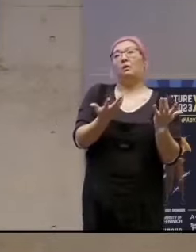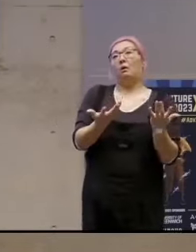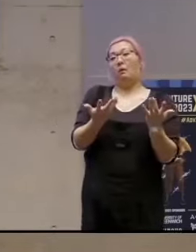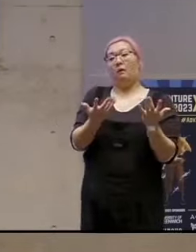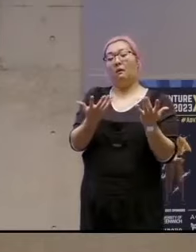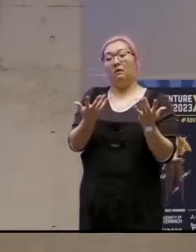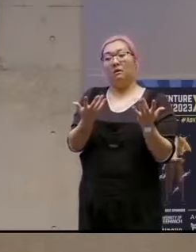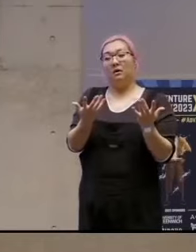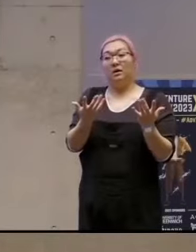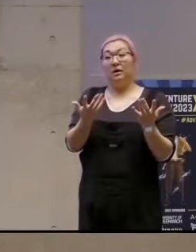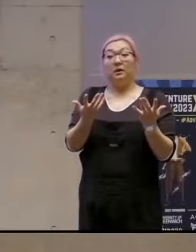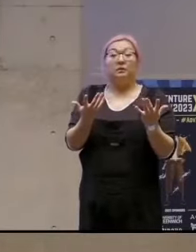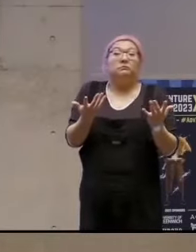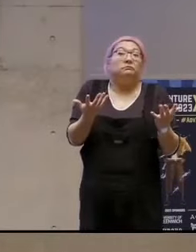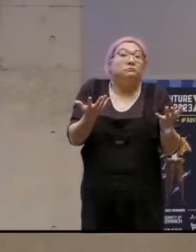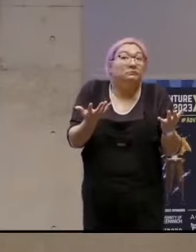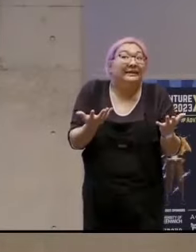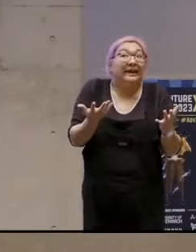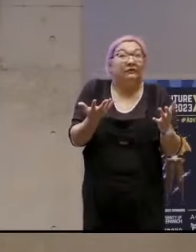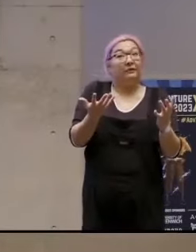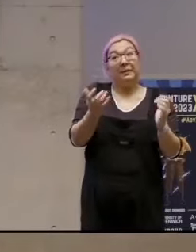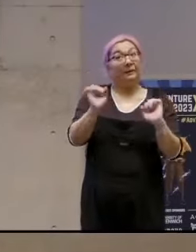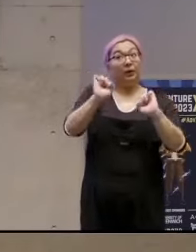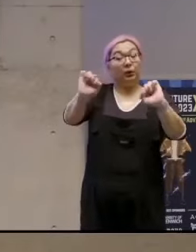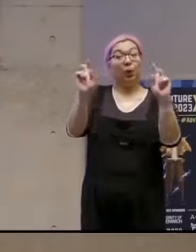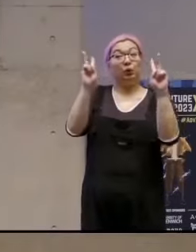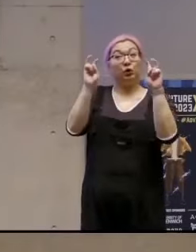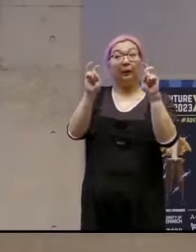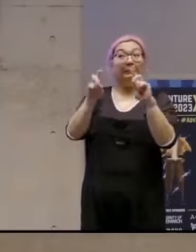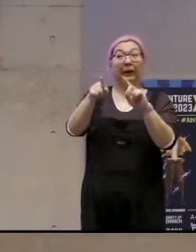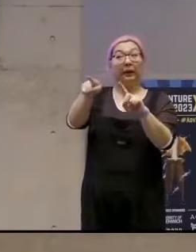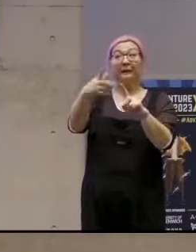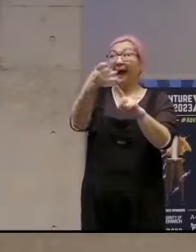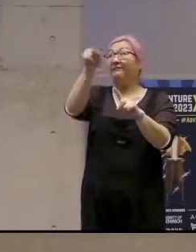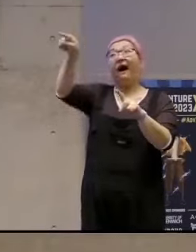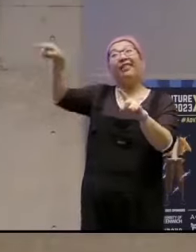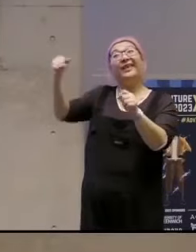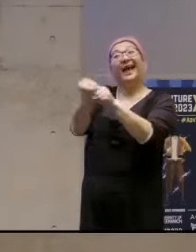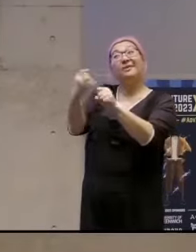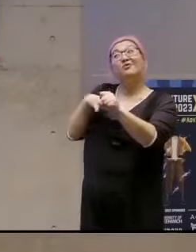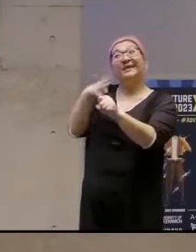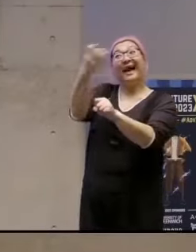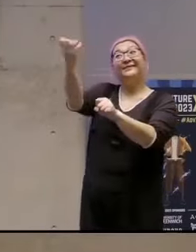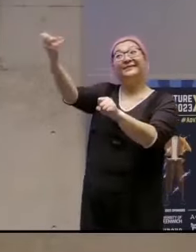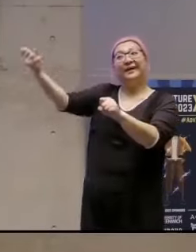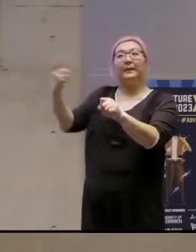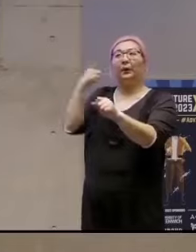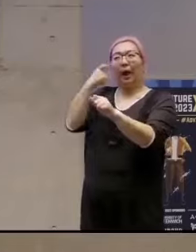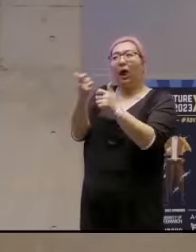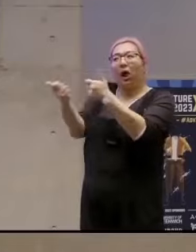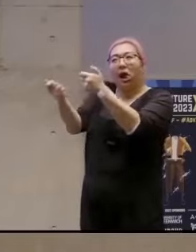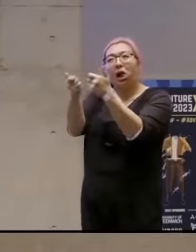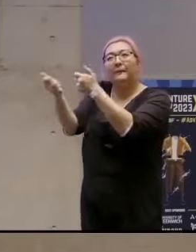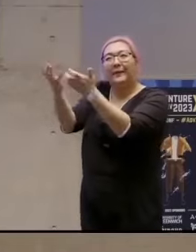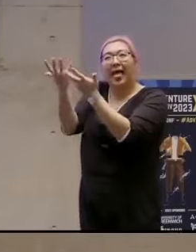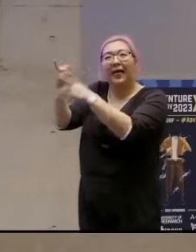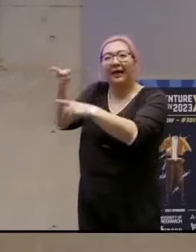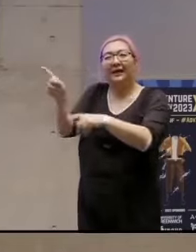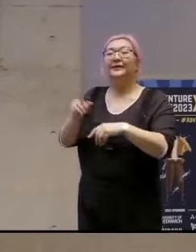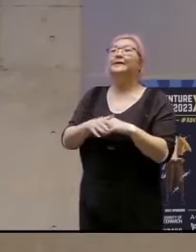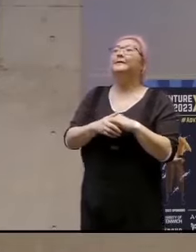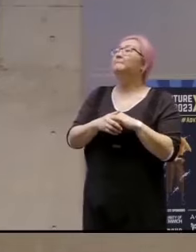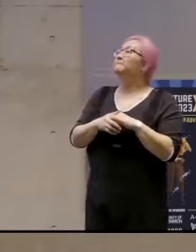topic allows, other games might have covered it. And then your research has to go beyond fiction. For Before I Forget,